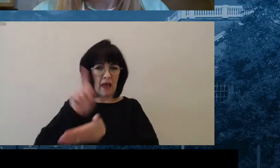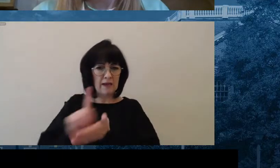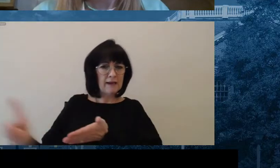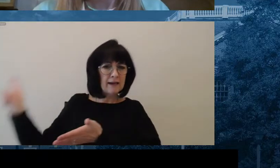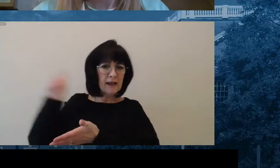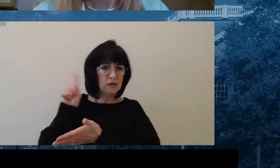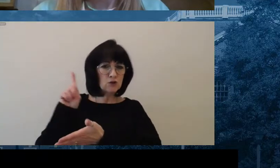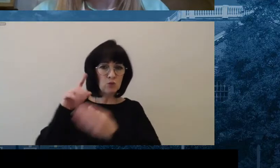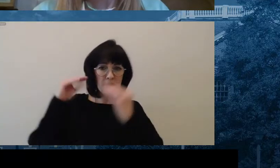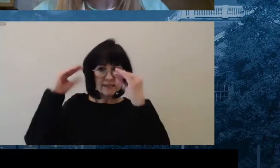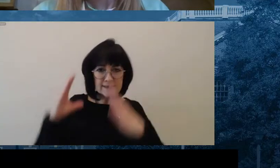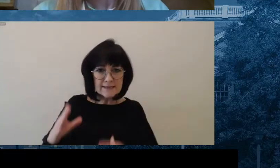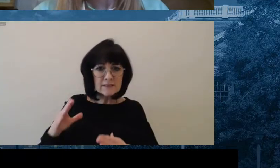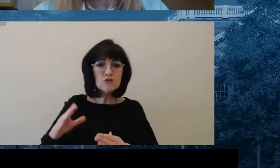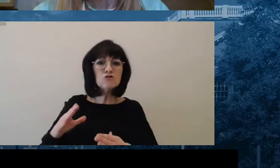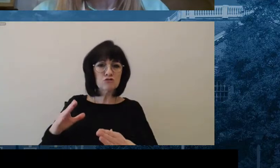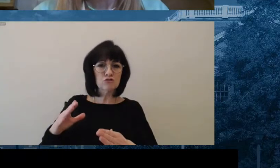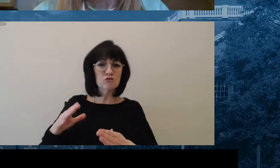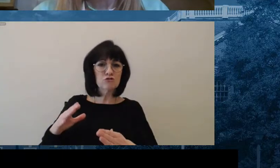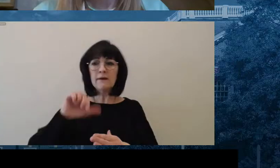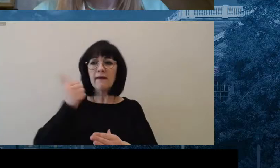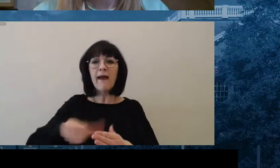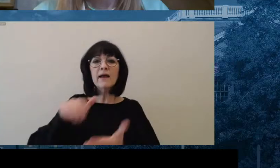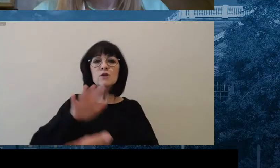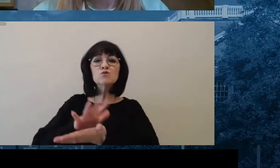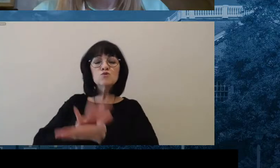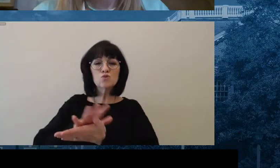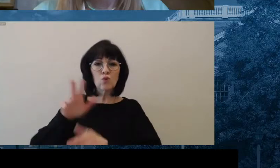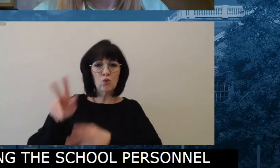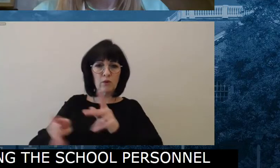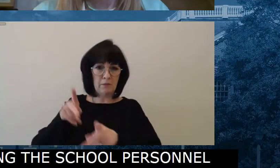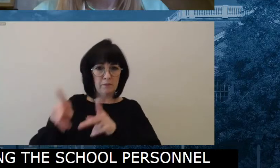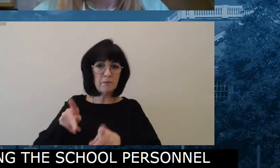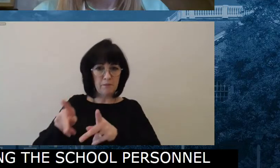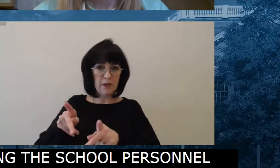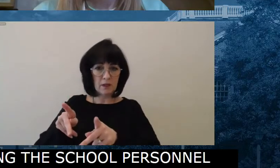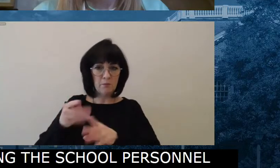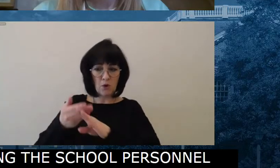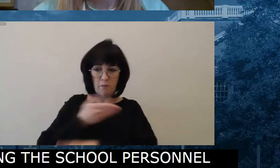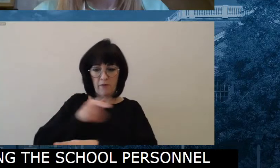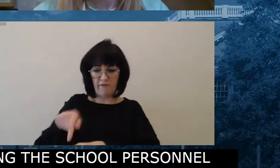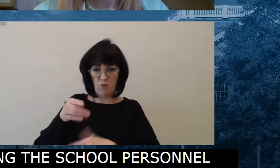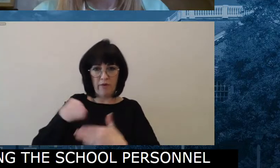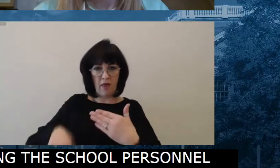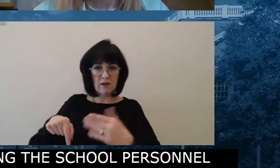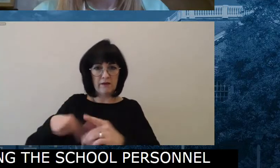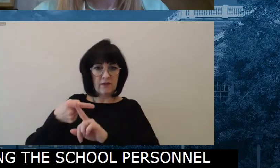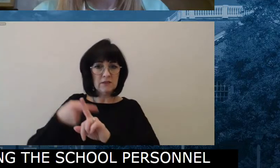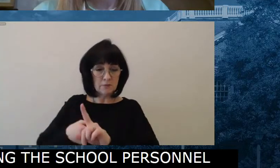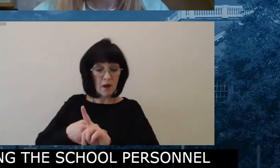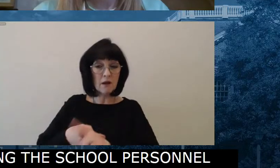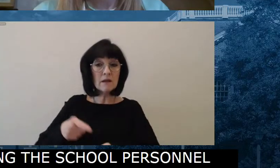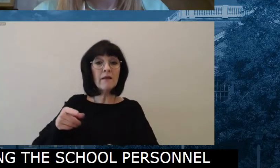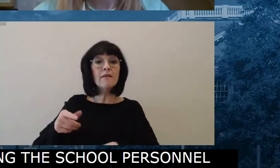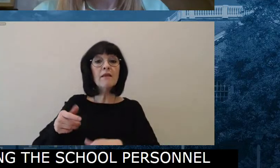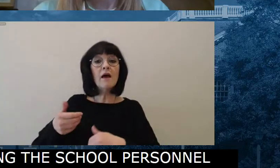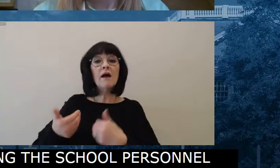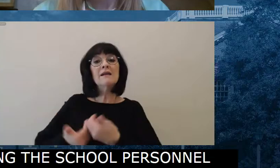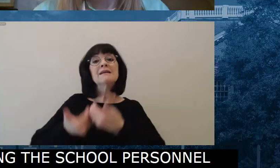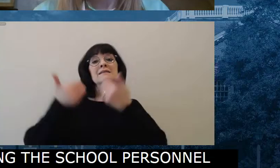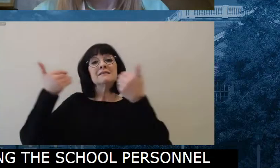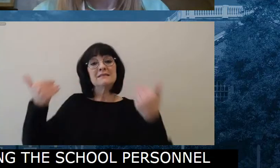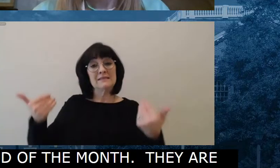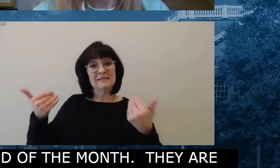ago, and the end of the month, and they're getting a separate allocation based on